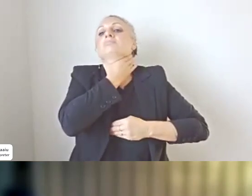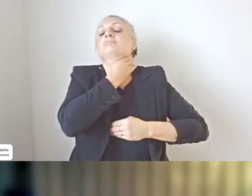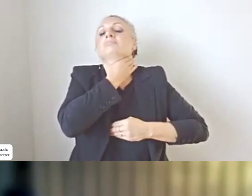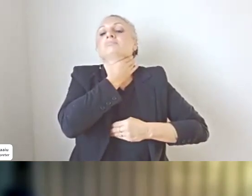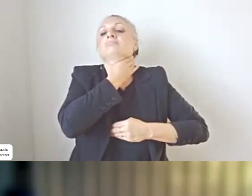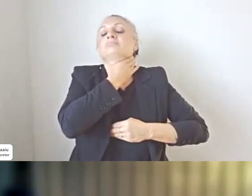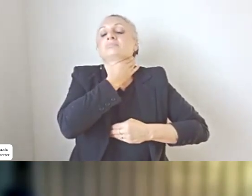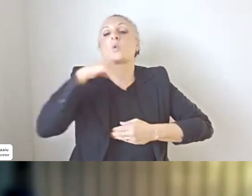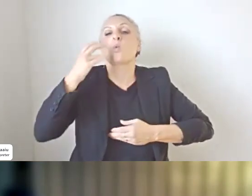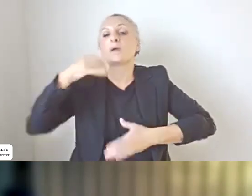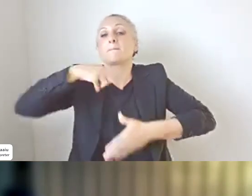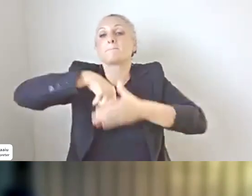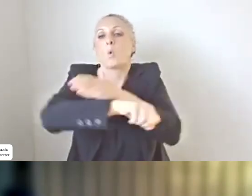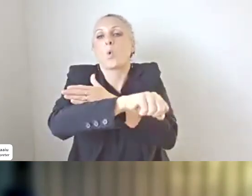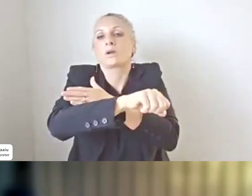challenges, and